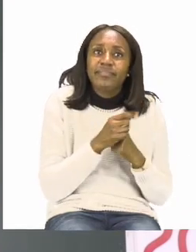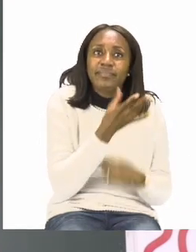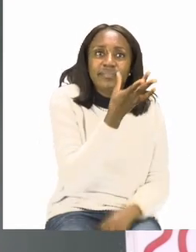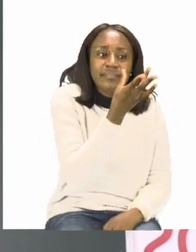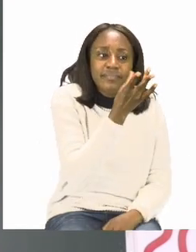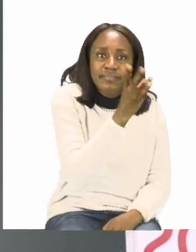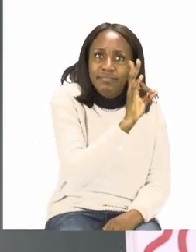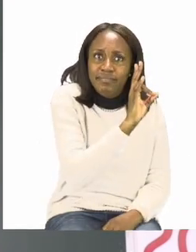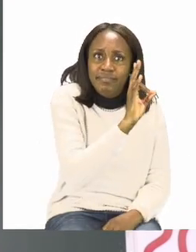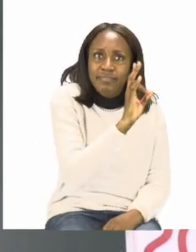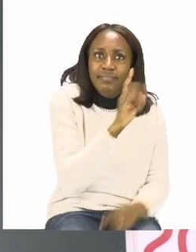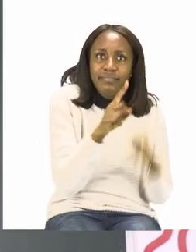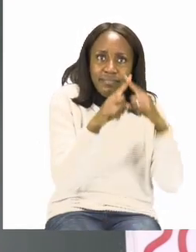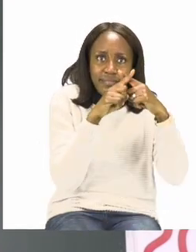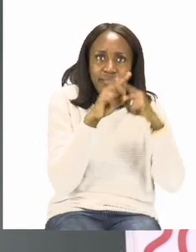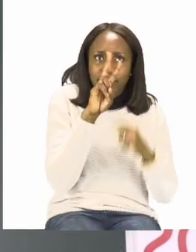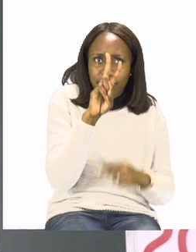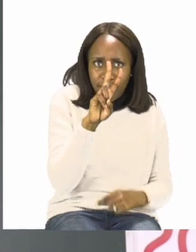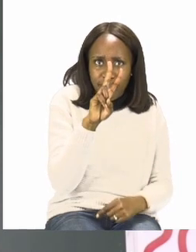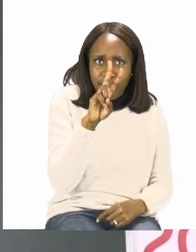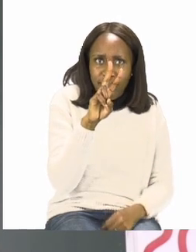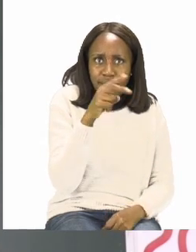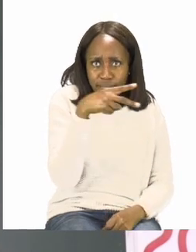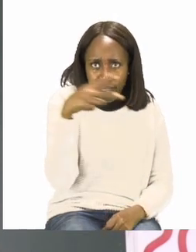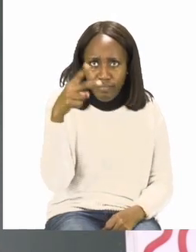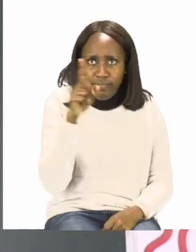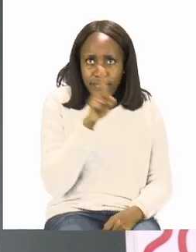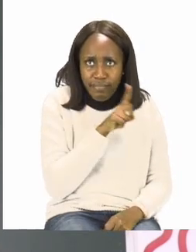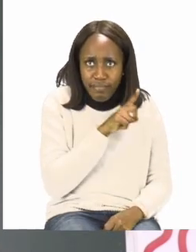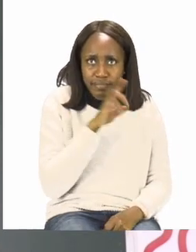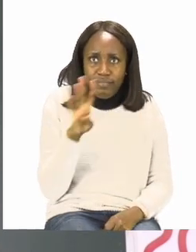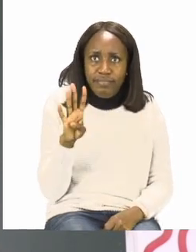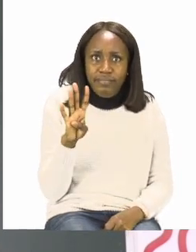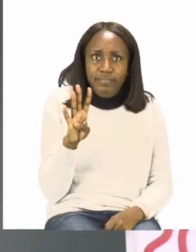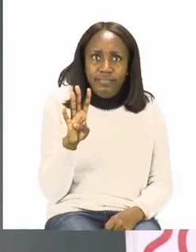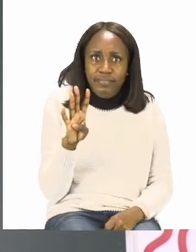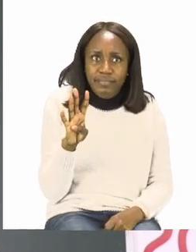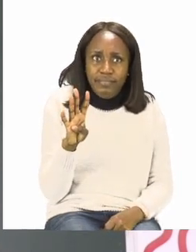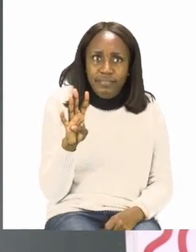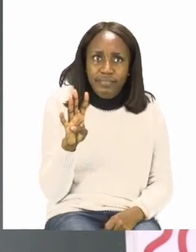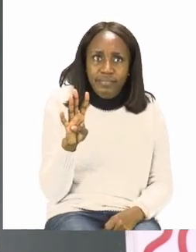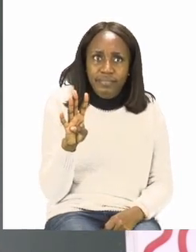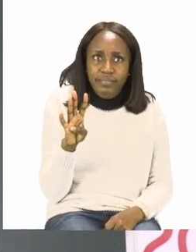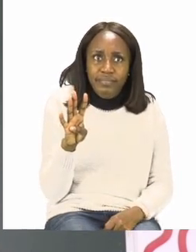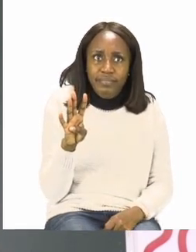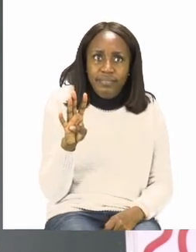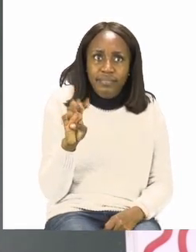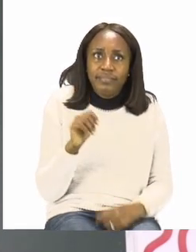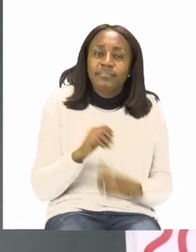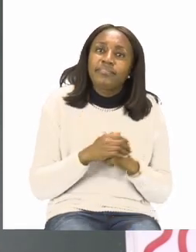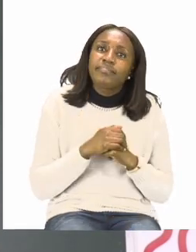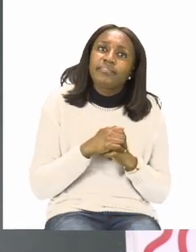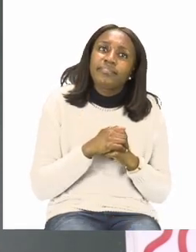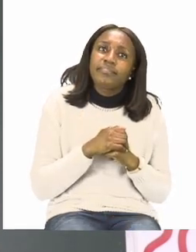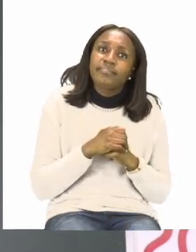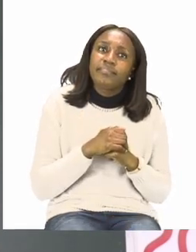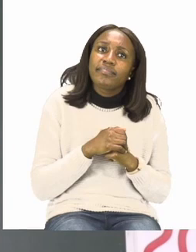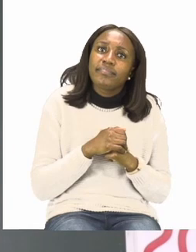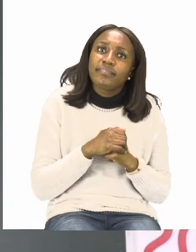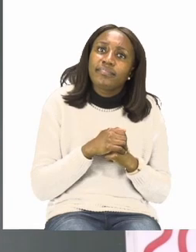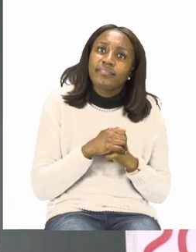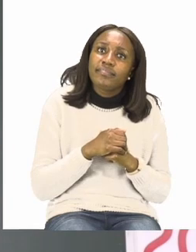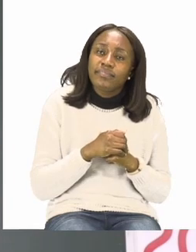have 7 times 2 equals 14. Now, they've already given us